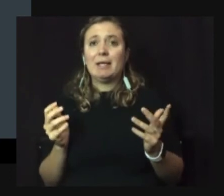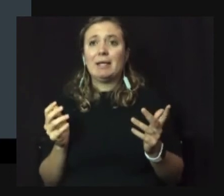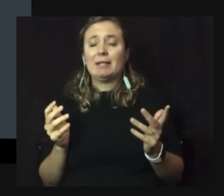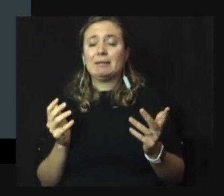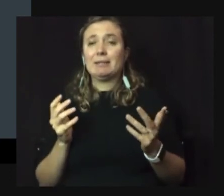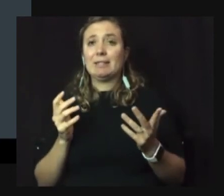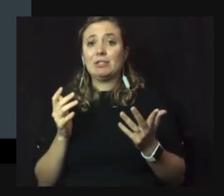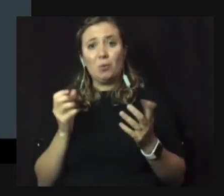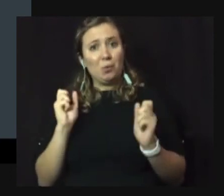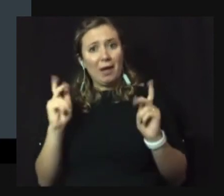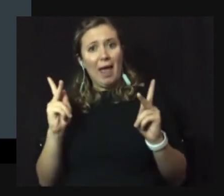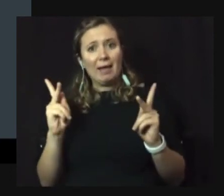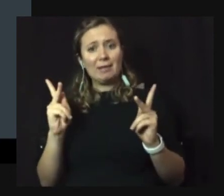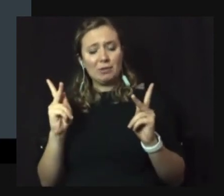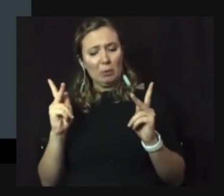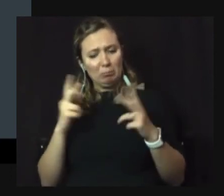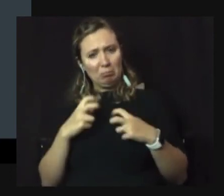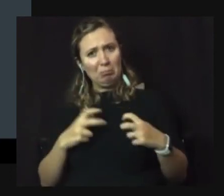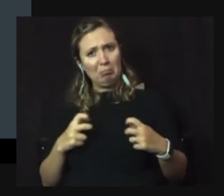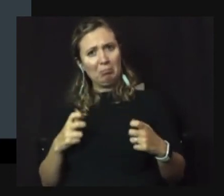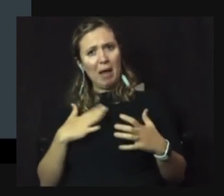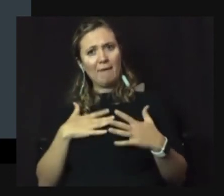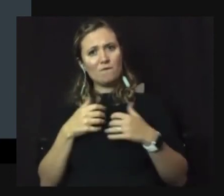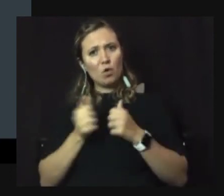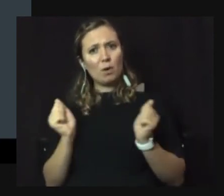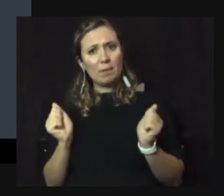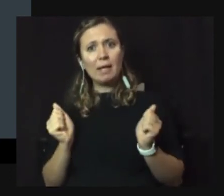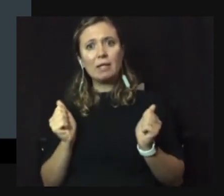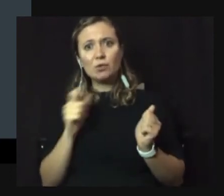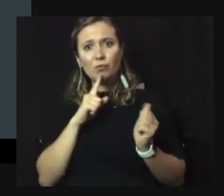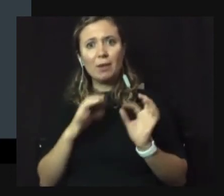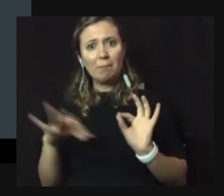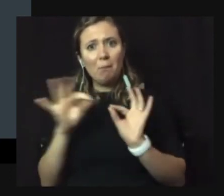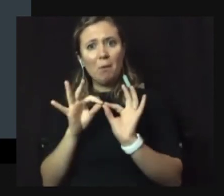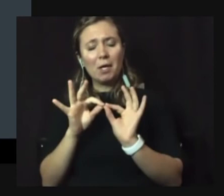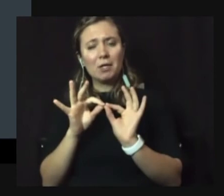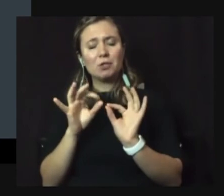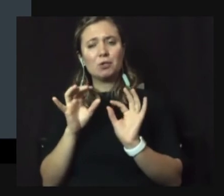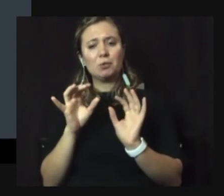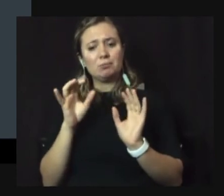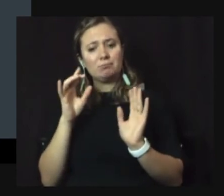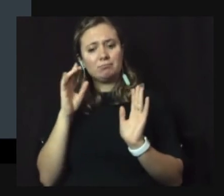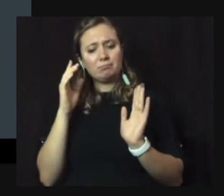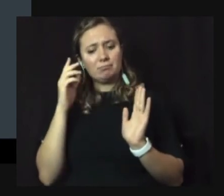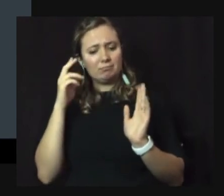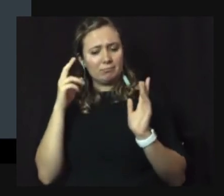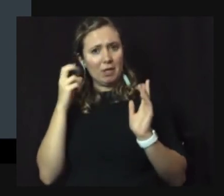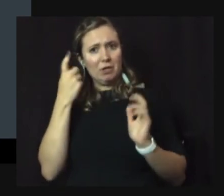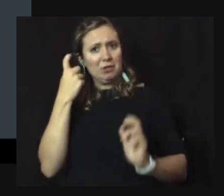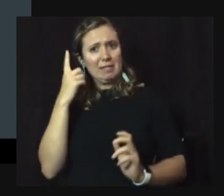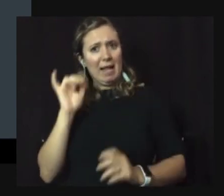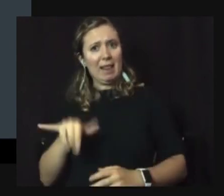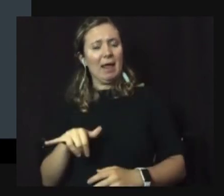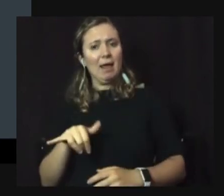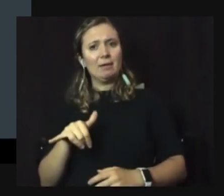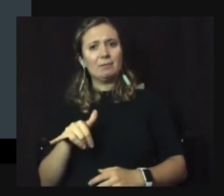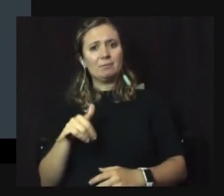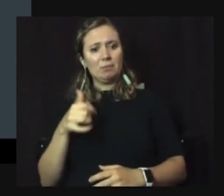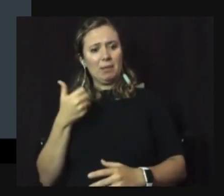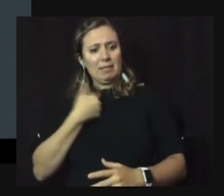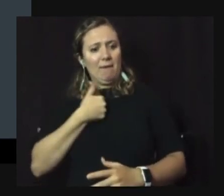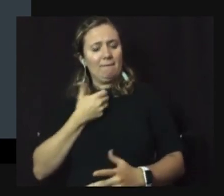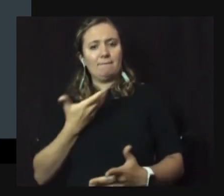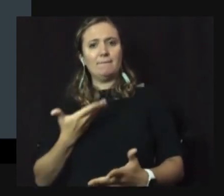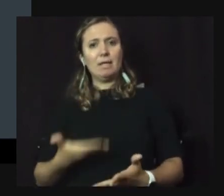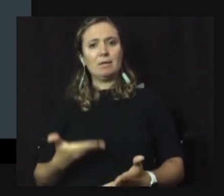account of that vulnerability. In fact, it's important to. I have to understand myself. I really do need to